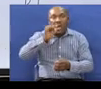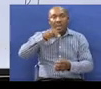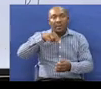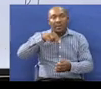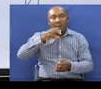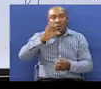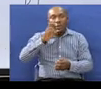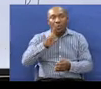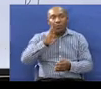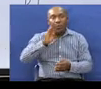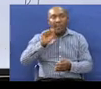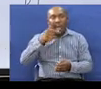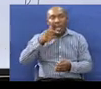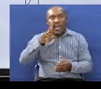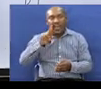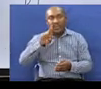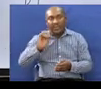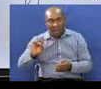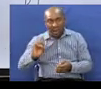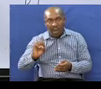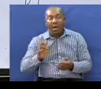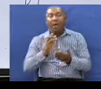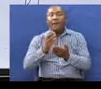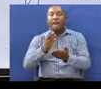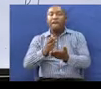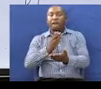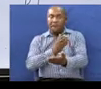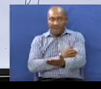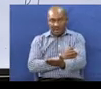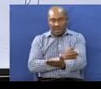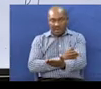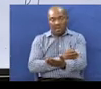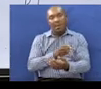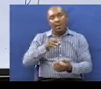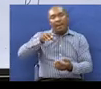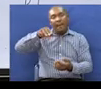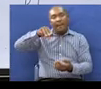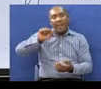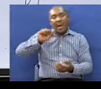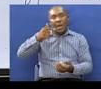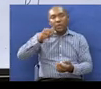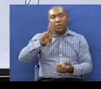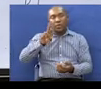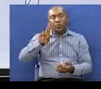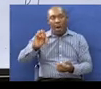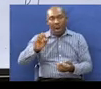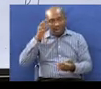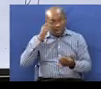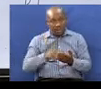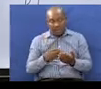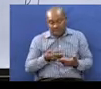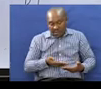Incubators to assist premature babies. It is used in the incubators to assist the breathing of